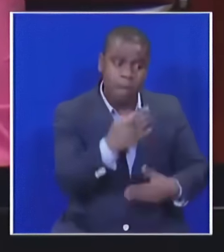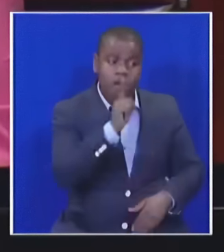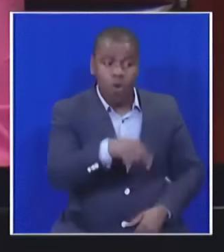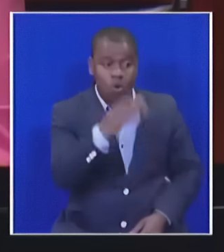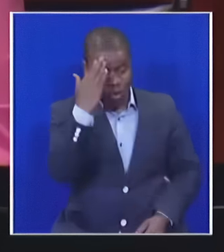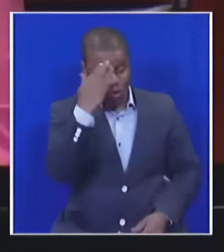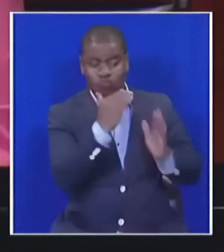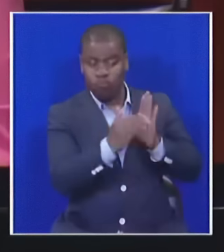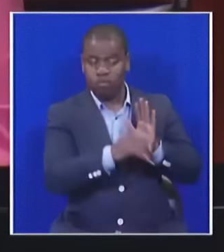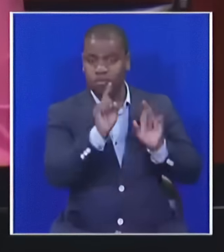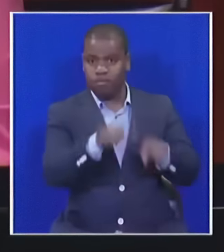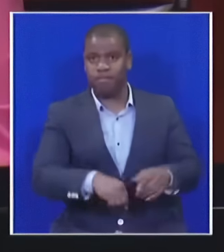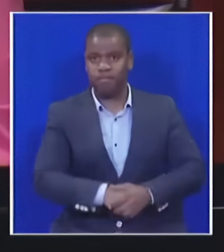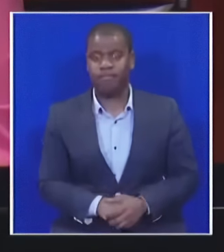rules.